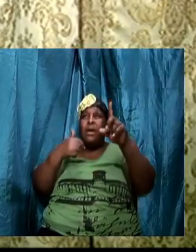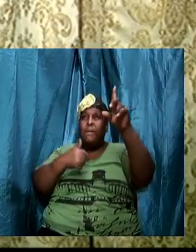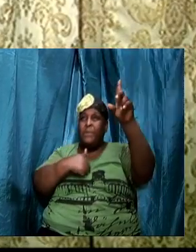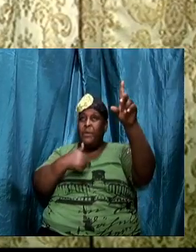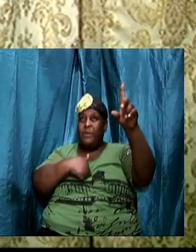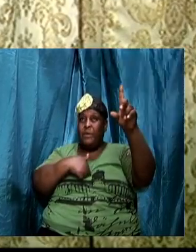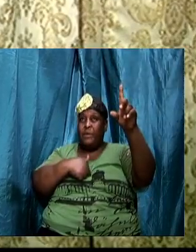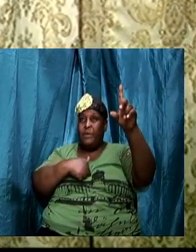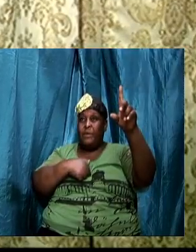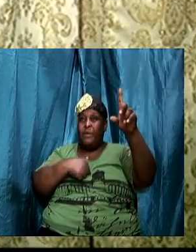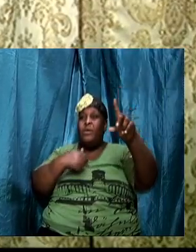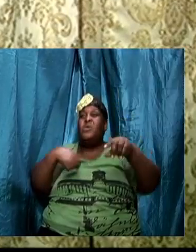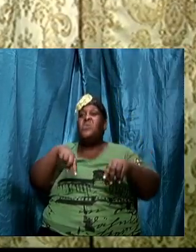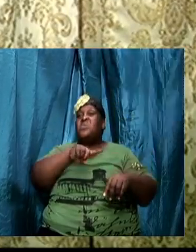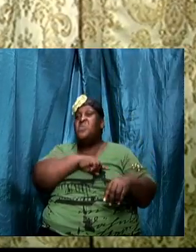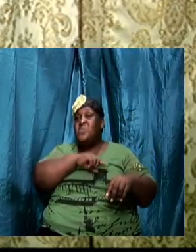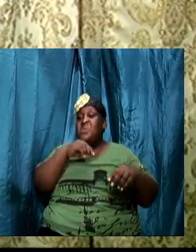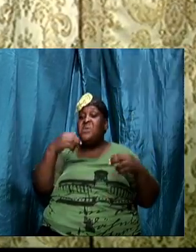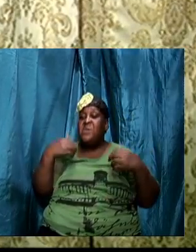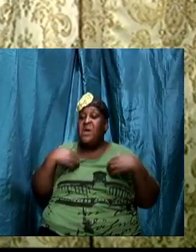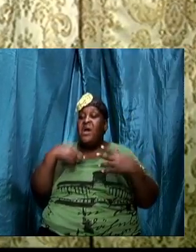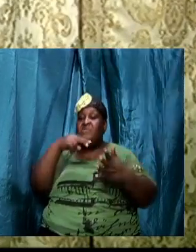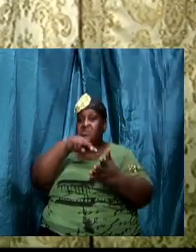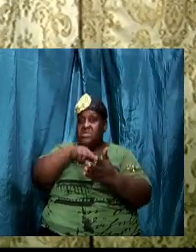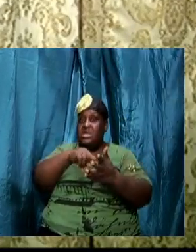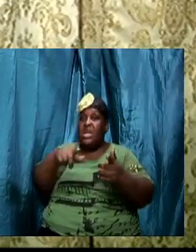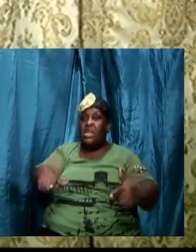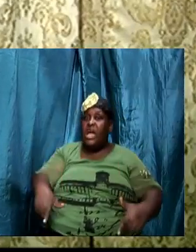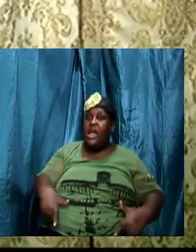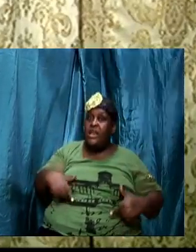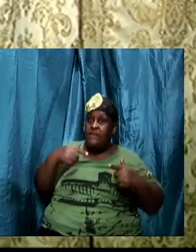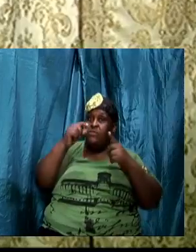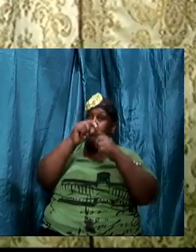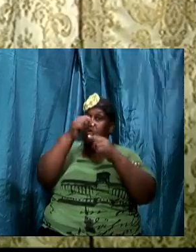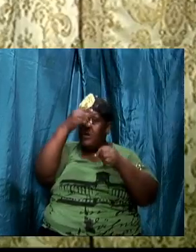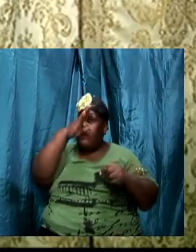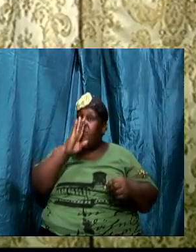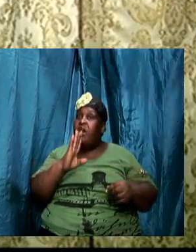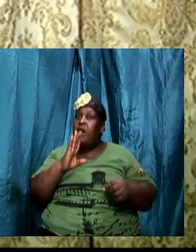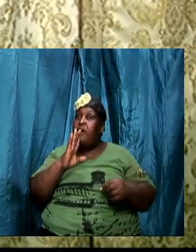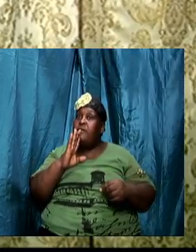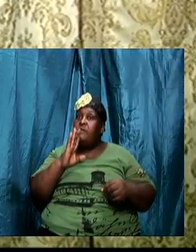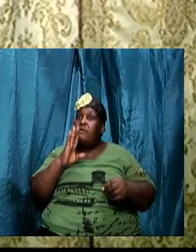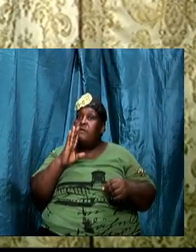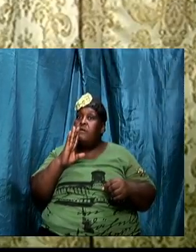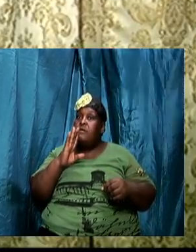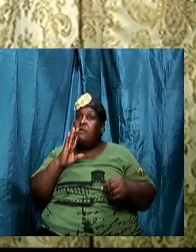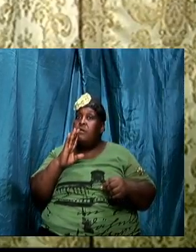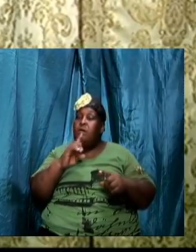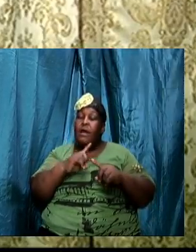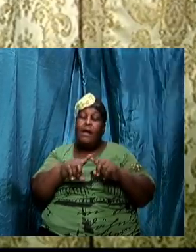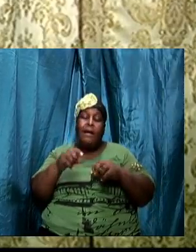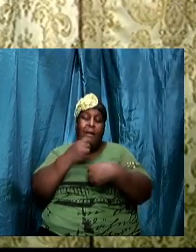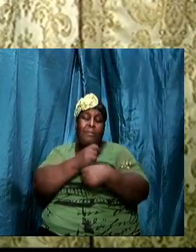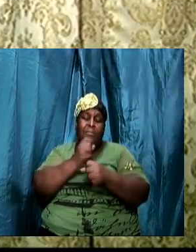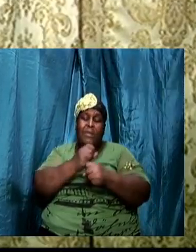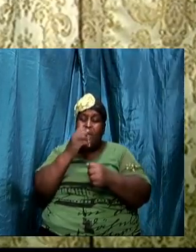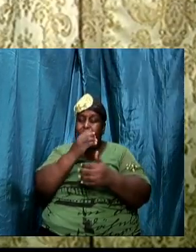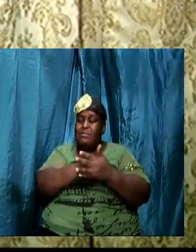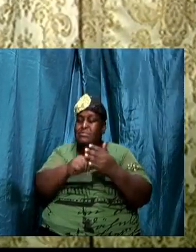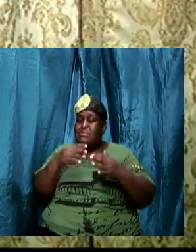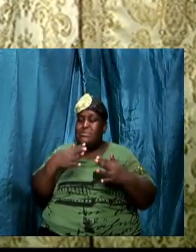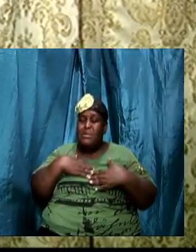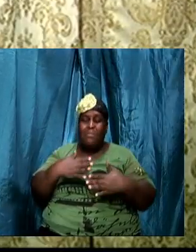We are going to have to stand up on that. We cannot allow somebody to come and try to shift our